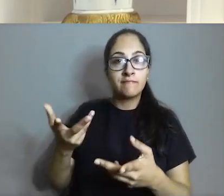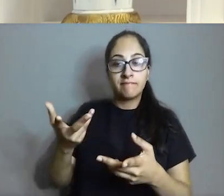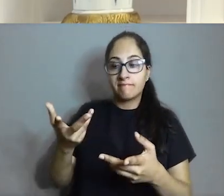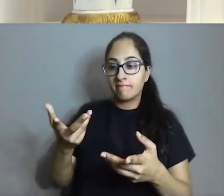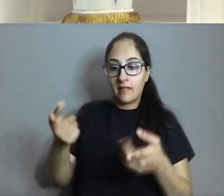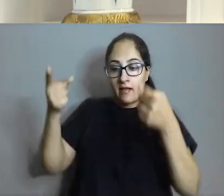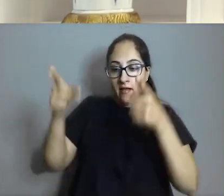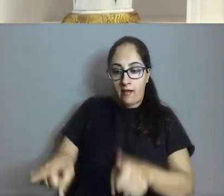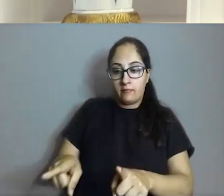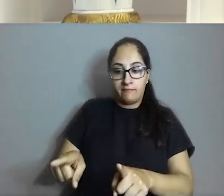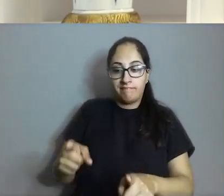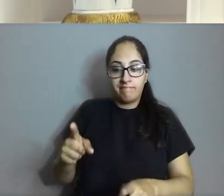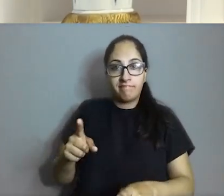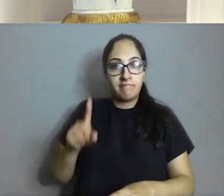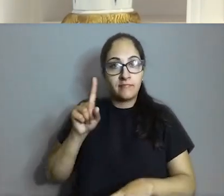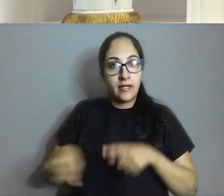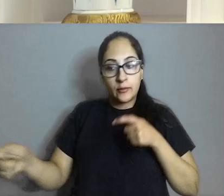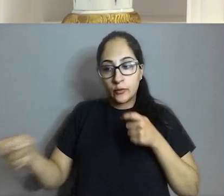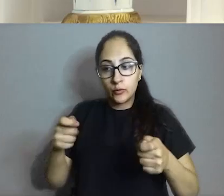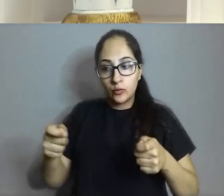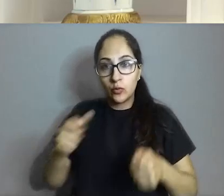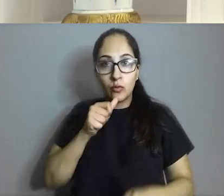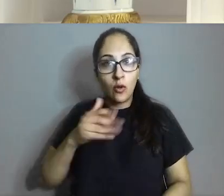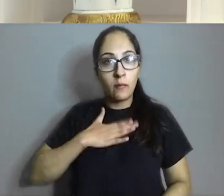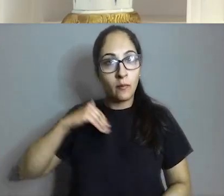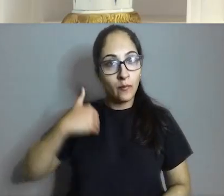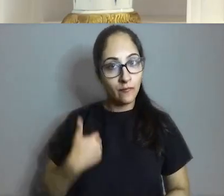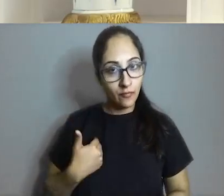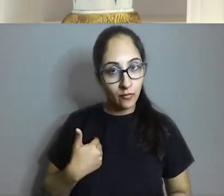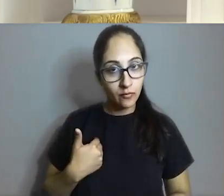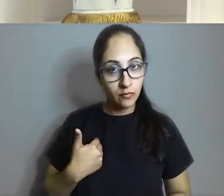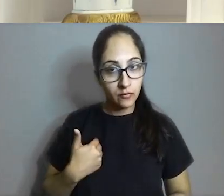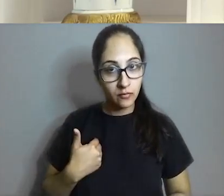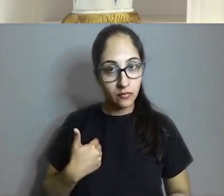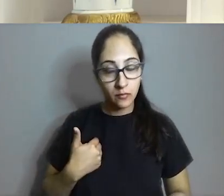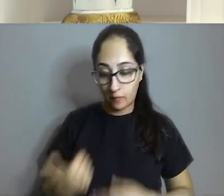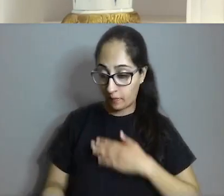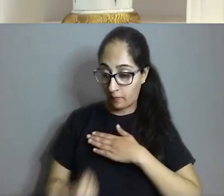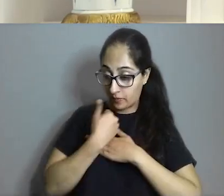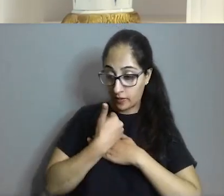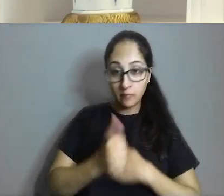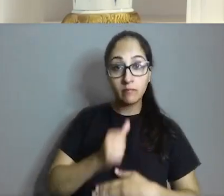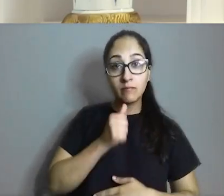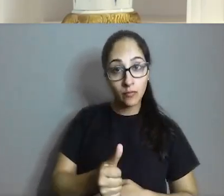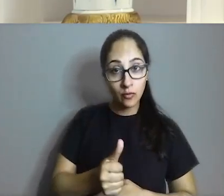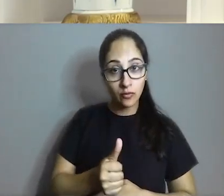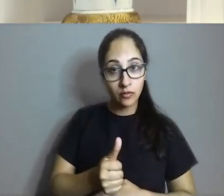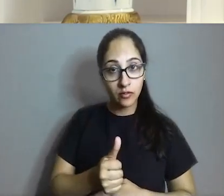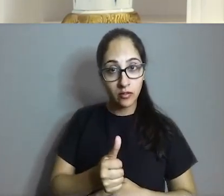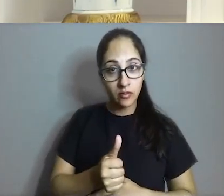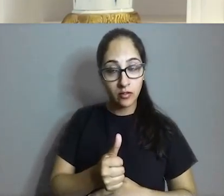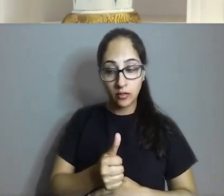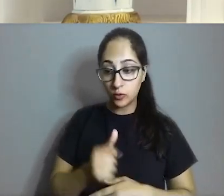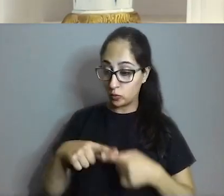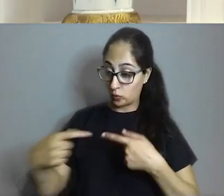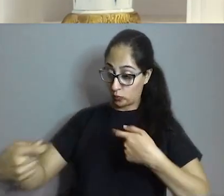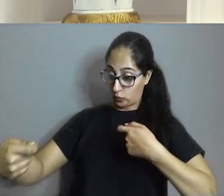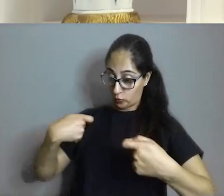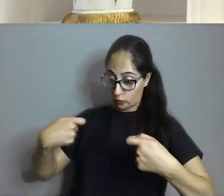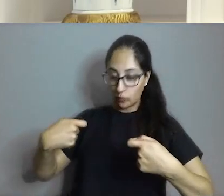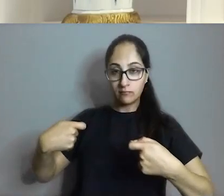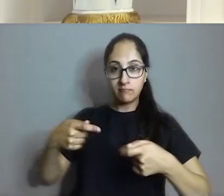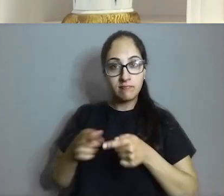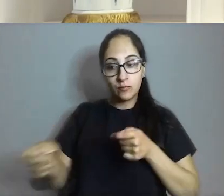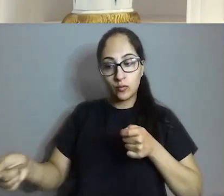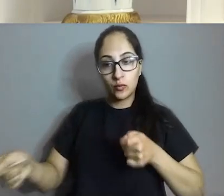from situations outside our control. They aren't personal, and so we don't let them